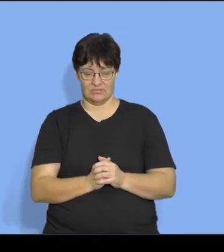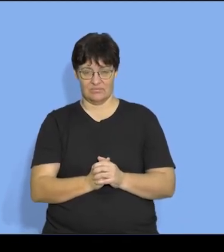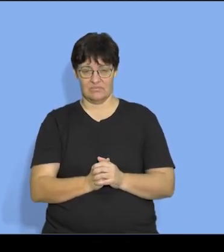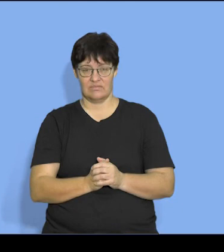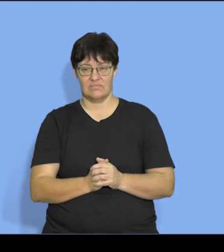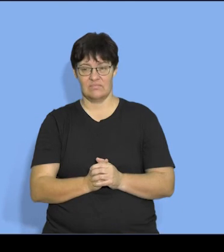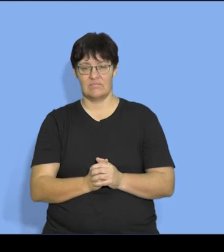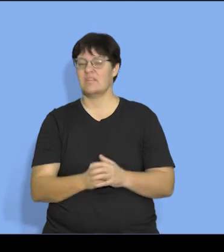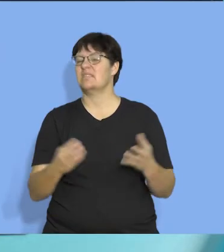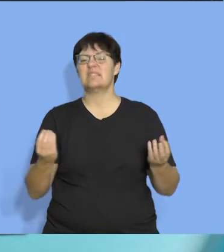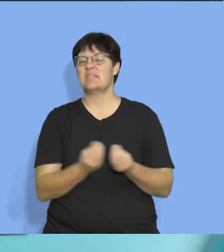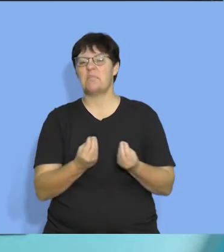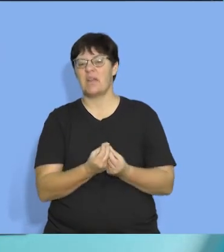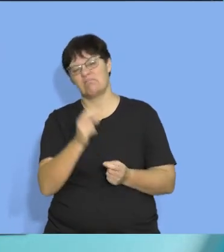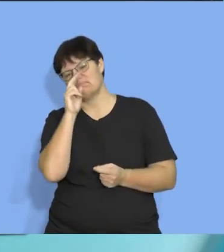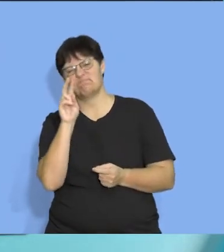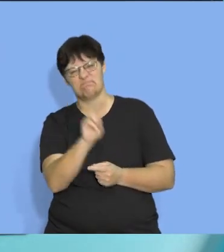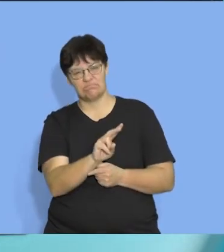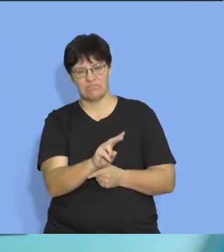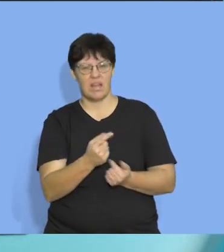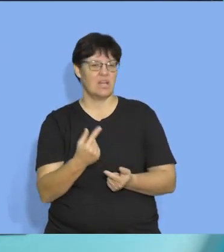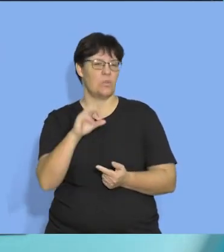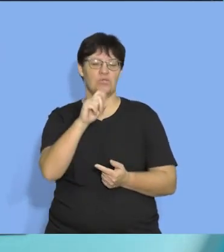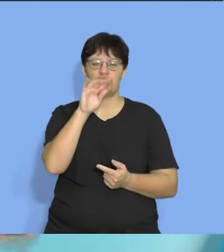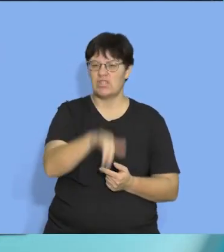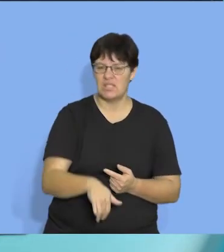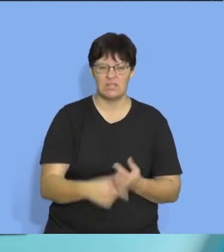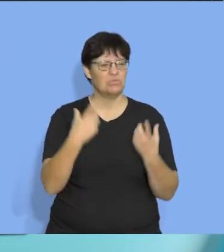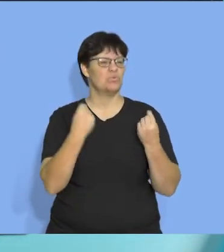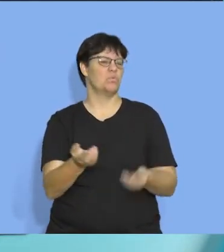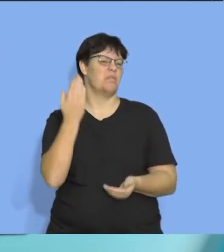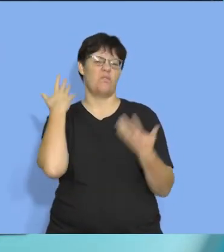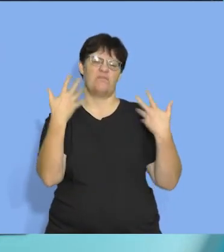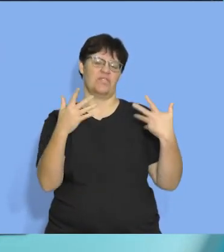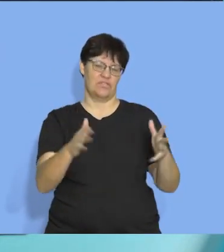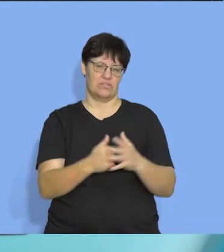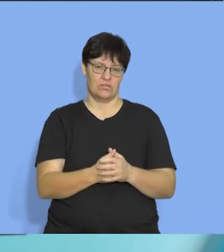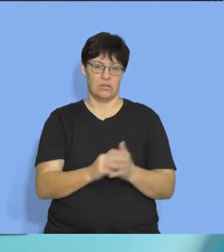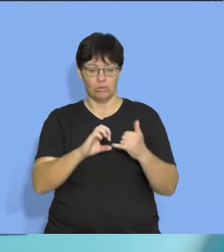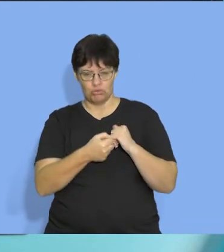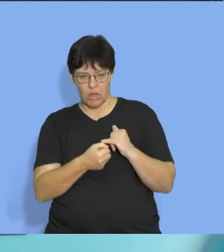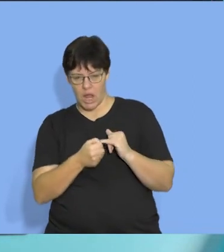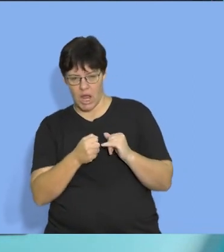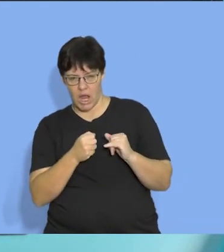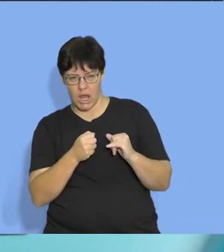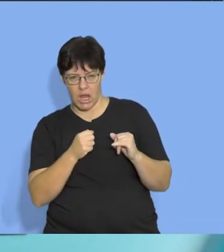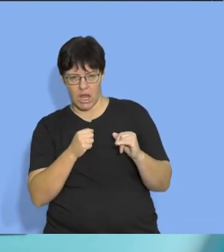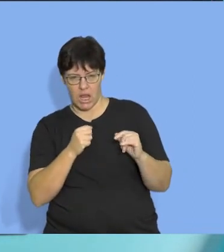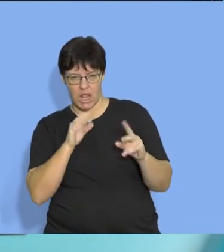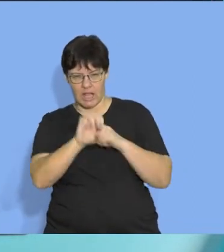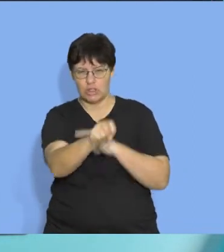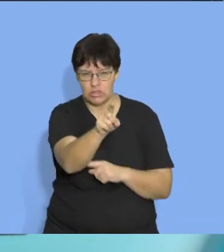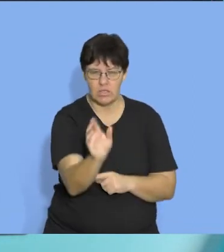okay? It's something that we can look at. It's geometry. It's things you've done before. They're not trying to trick you with something like this. I just need